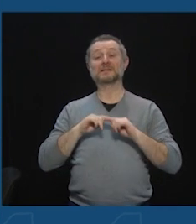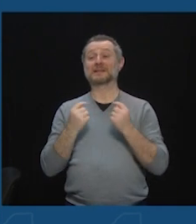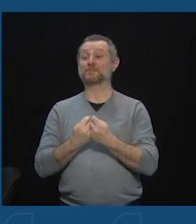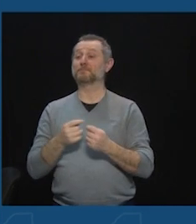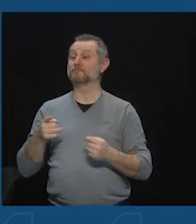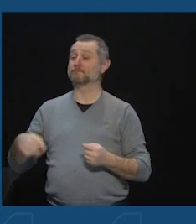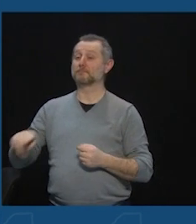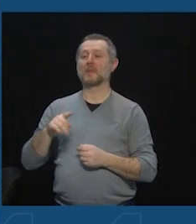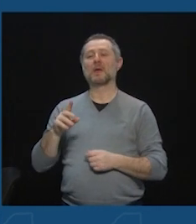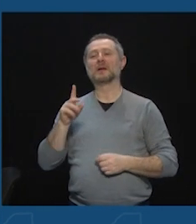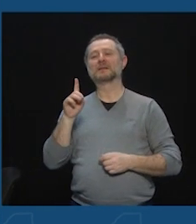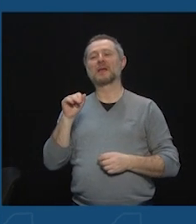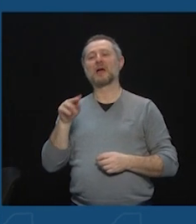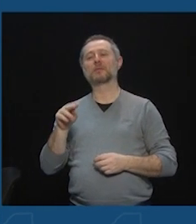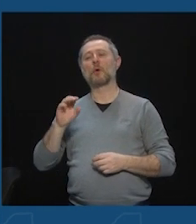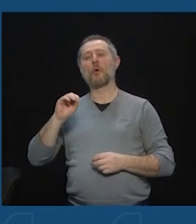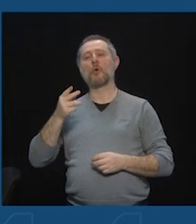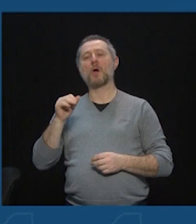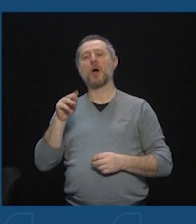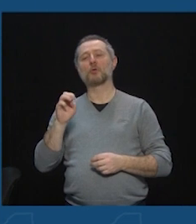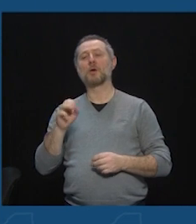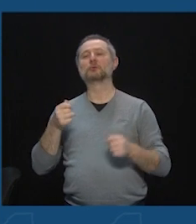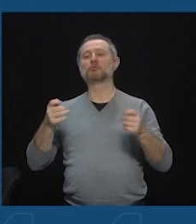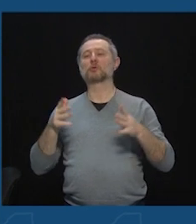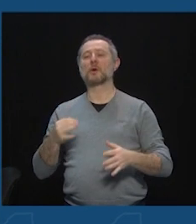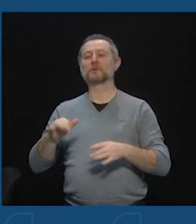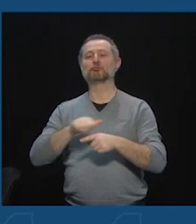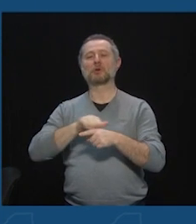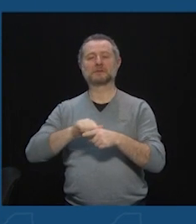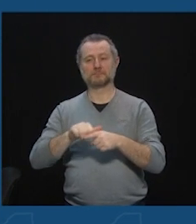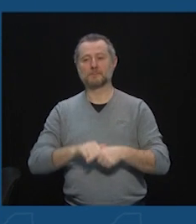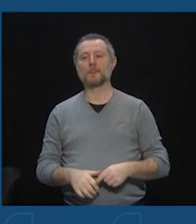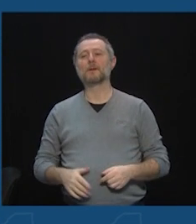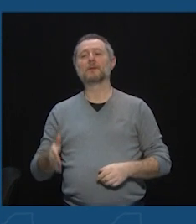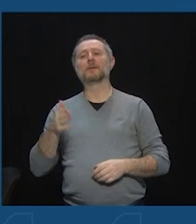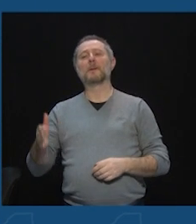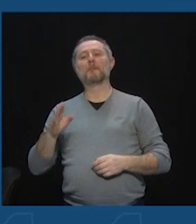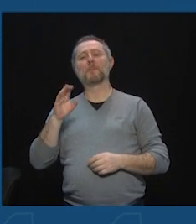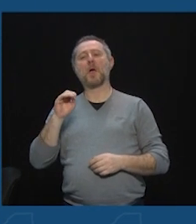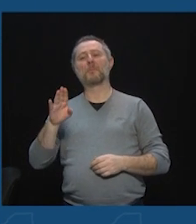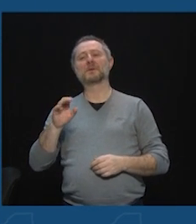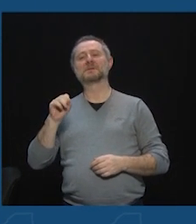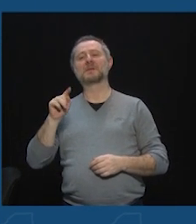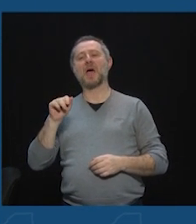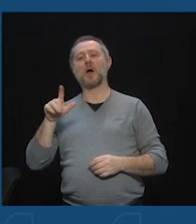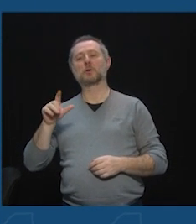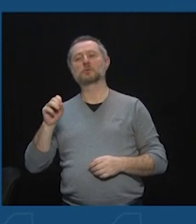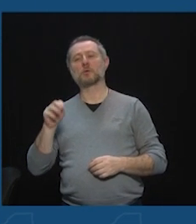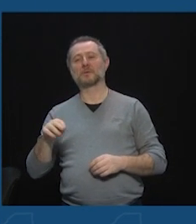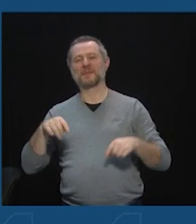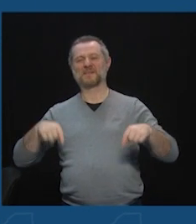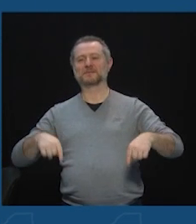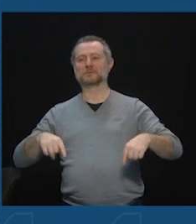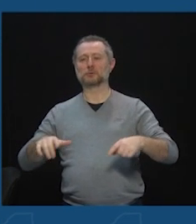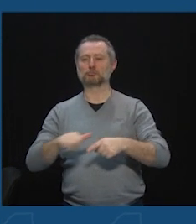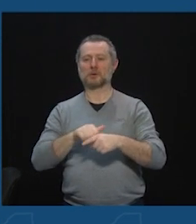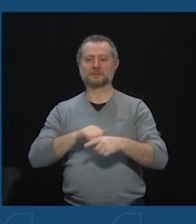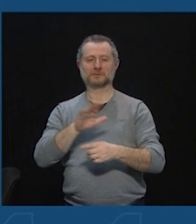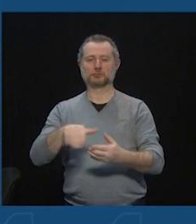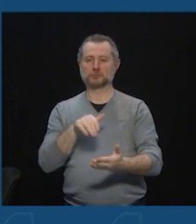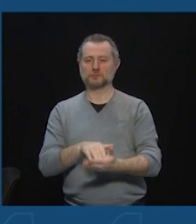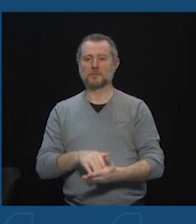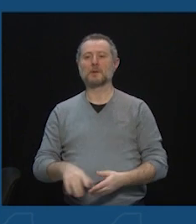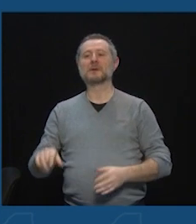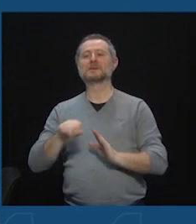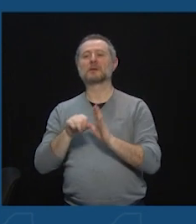of Homeland Security and Emergency Services, and Bob Stallman, the Director of this training center here, the State Preparedness Training Center.